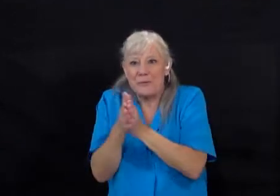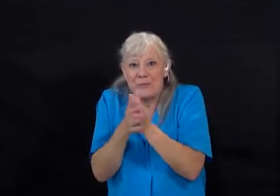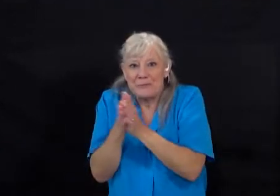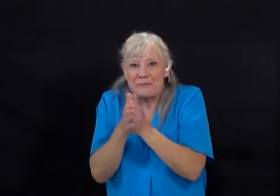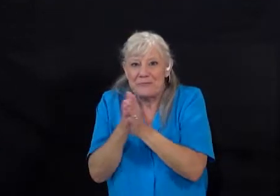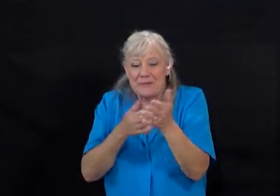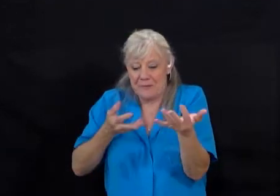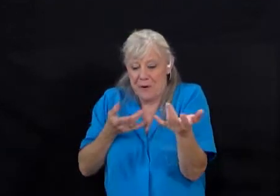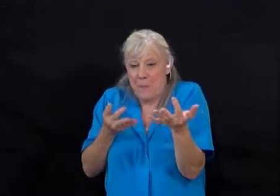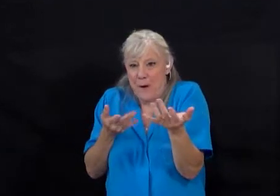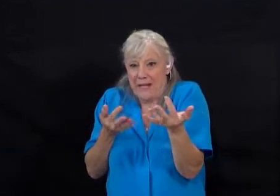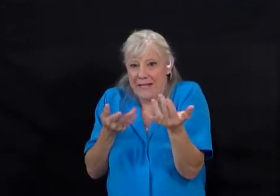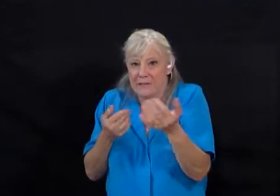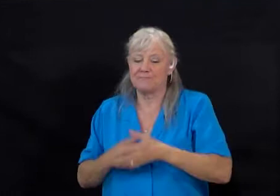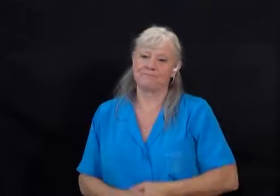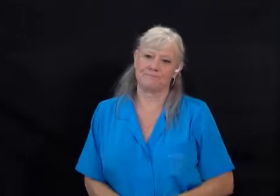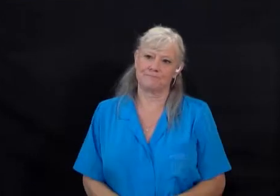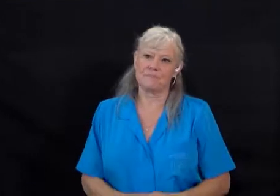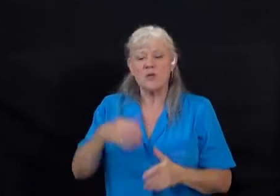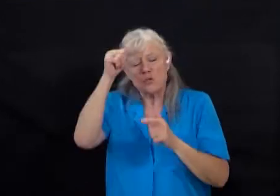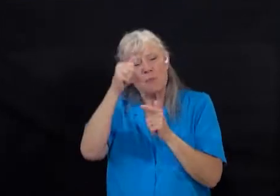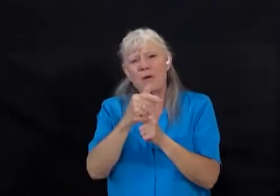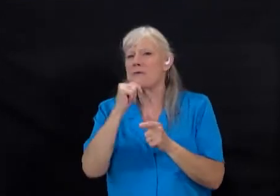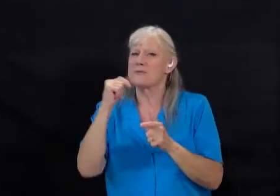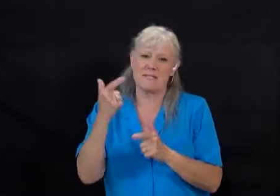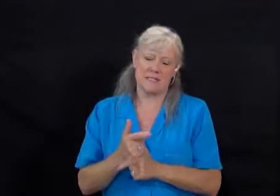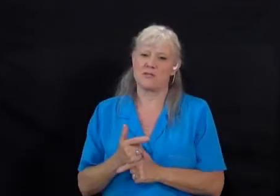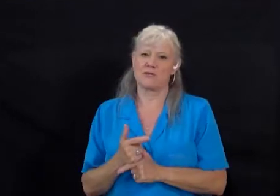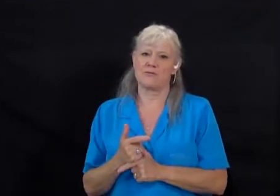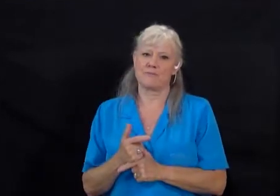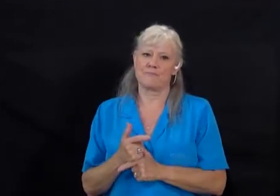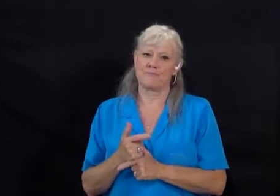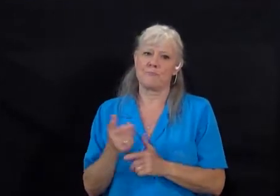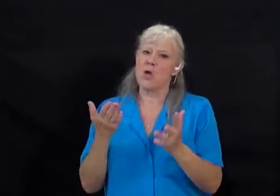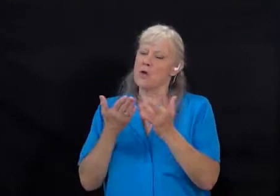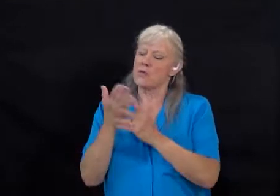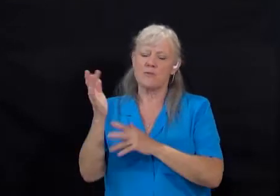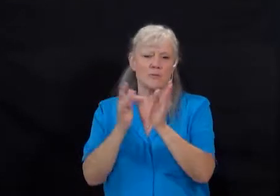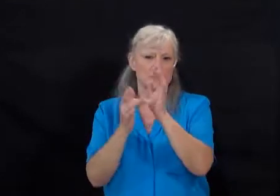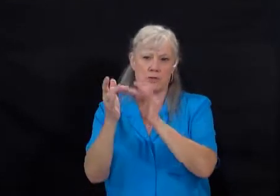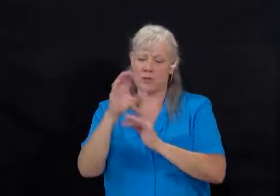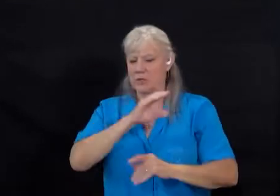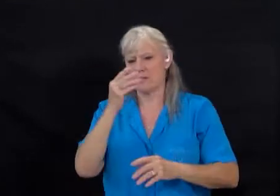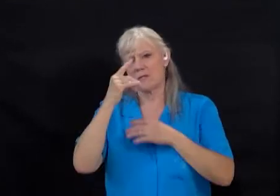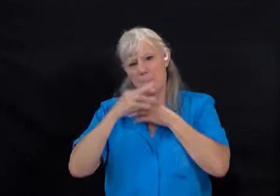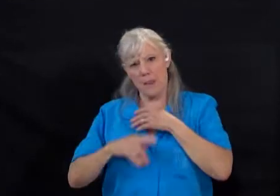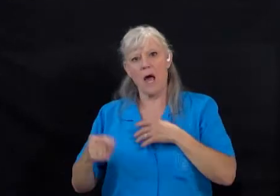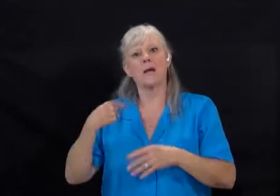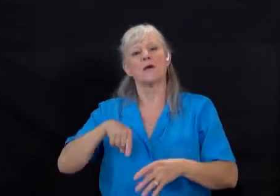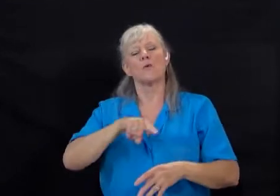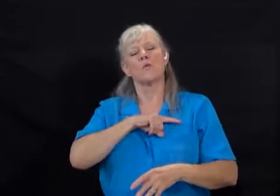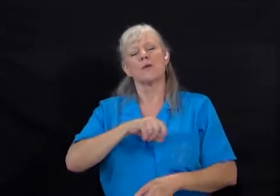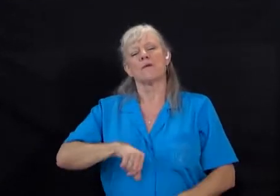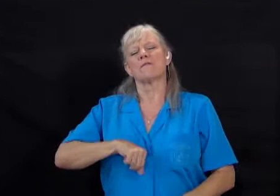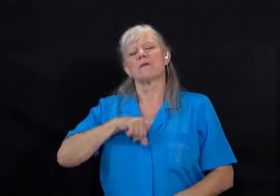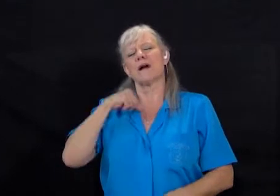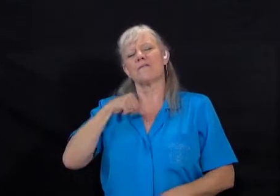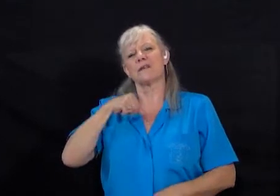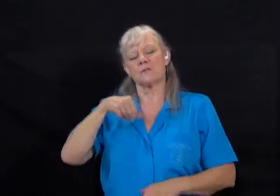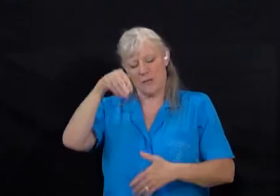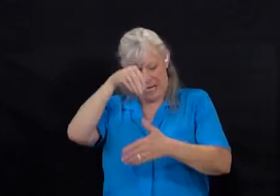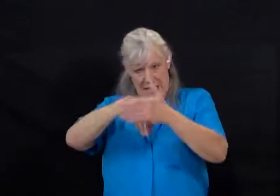him. Therefore, brothers and sisters, since through the blood of Jesus we have confidence of entrance into